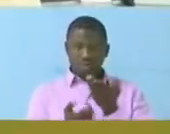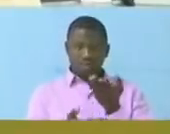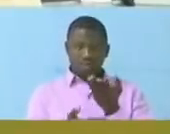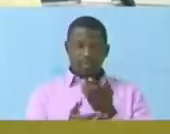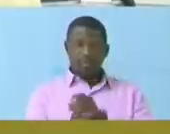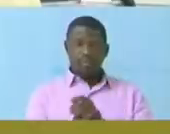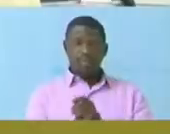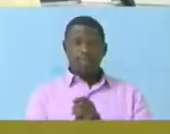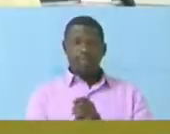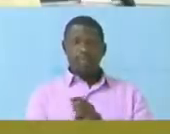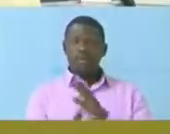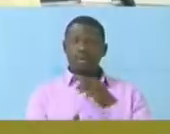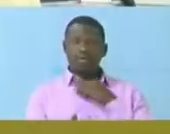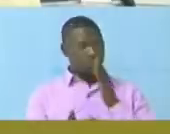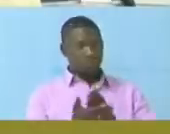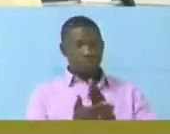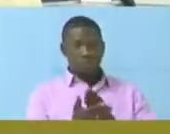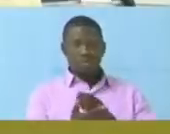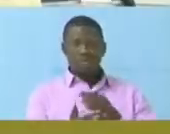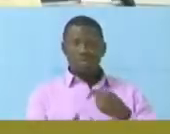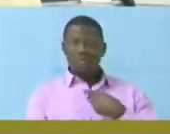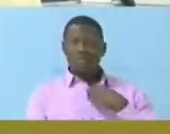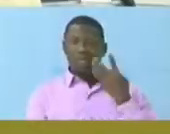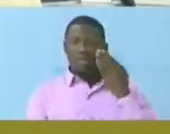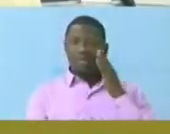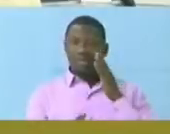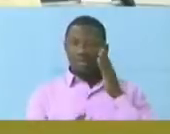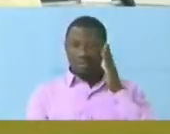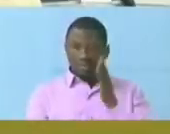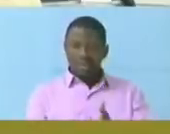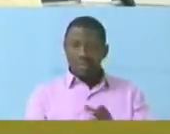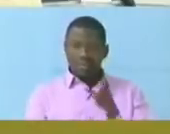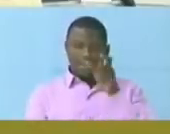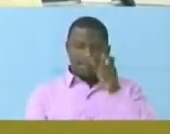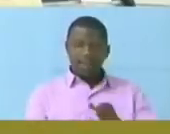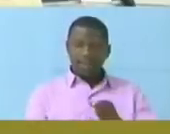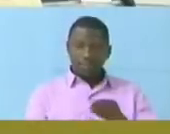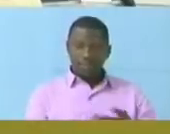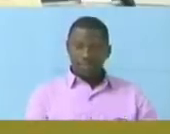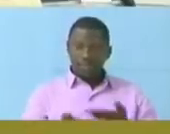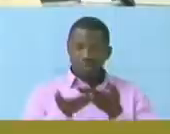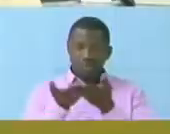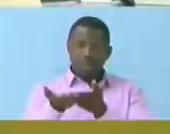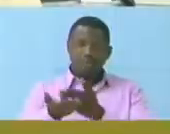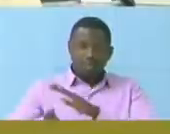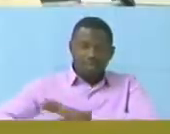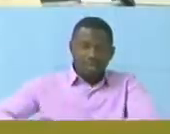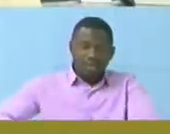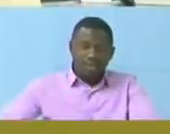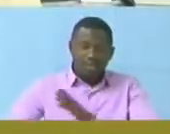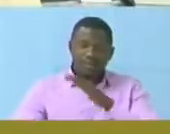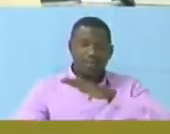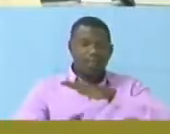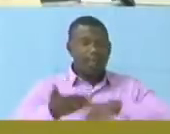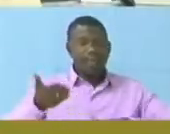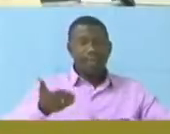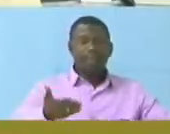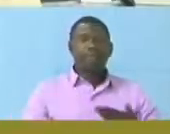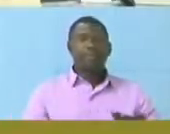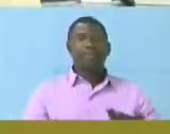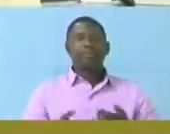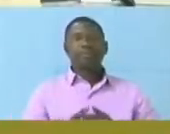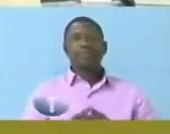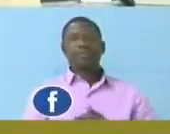I'm not sure whether I'm the right person to tender this particular document. I'm not going to tell you about it. I'm not going